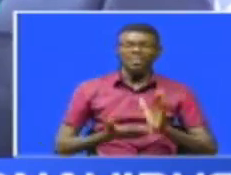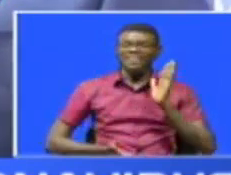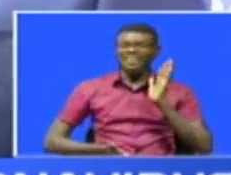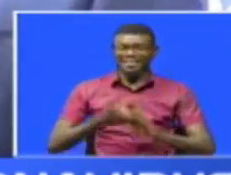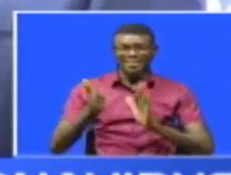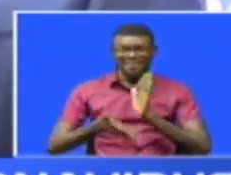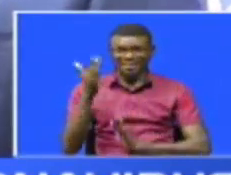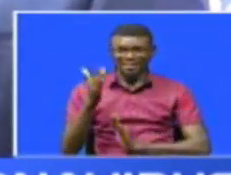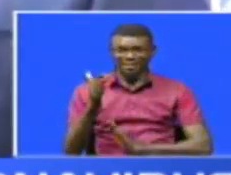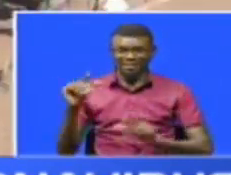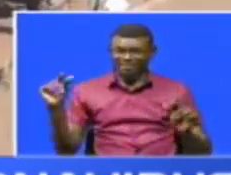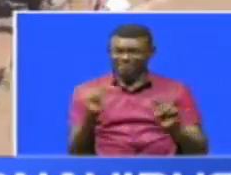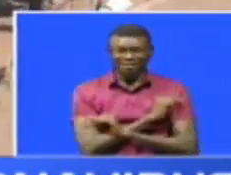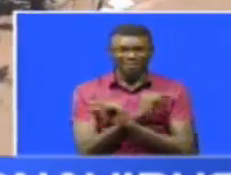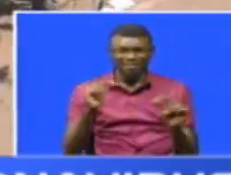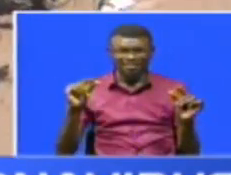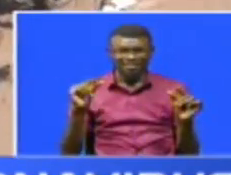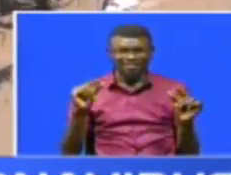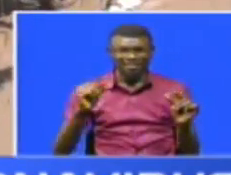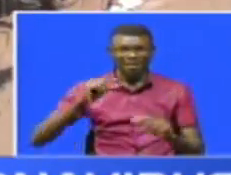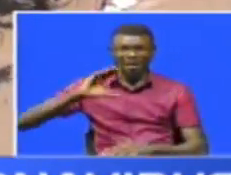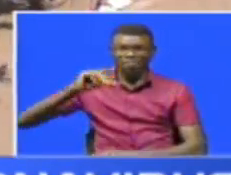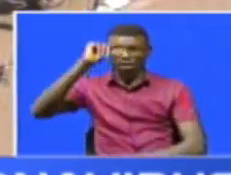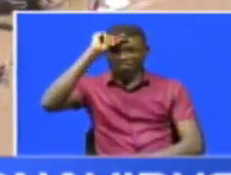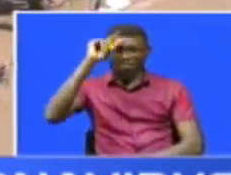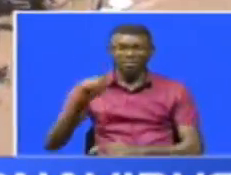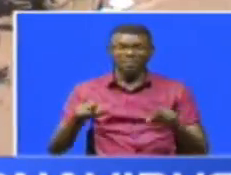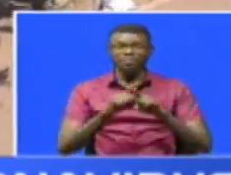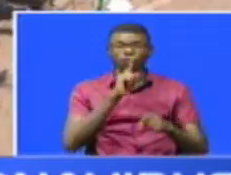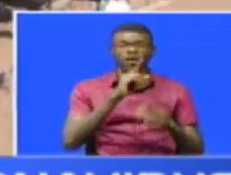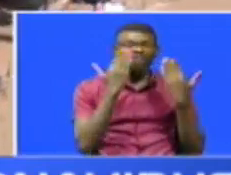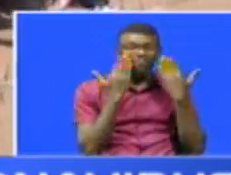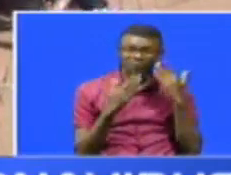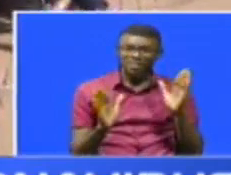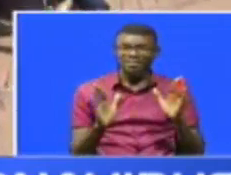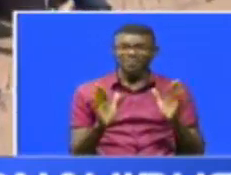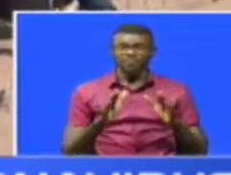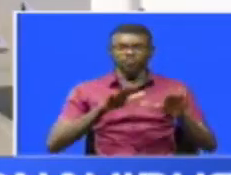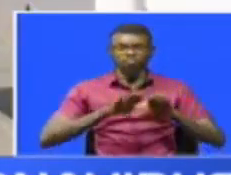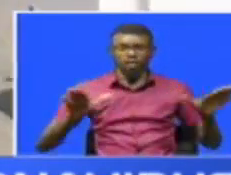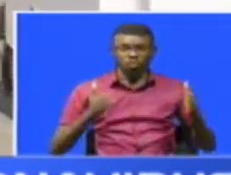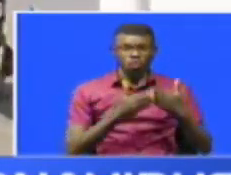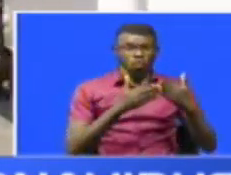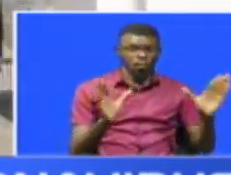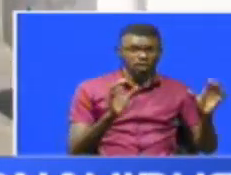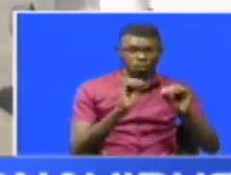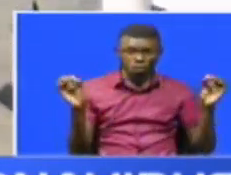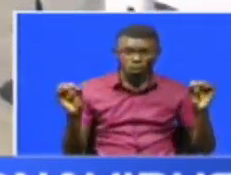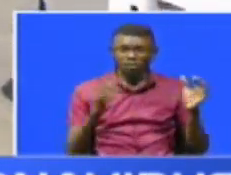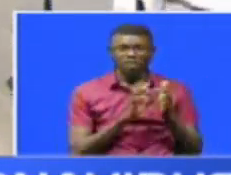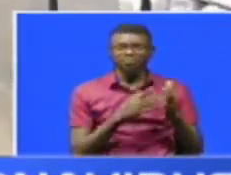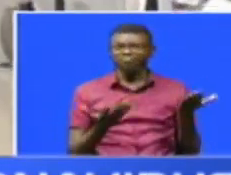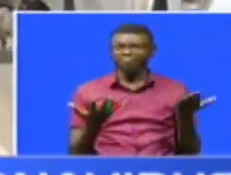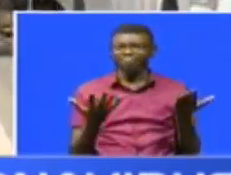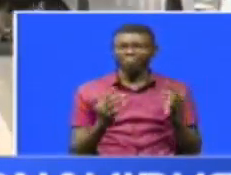as possible. The county government also ordered the closure of all open-air markets to minimize contact,